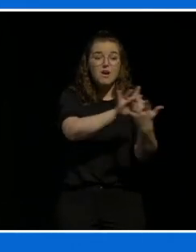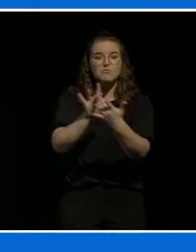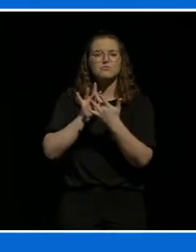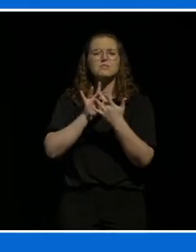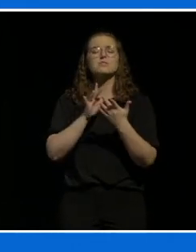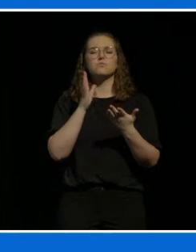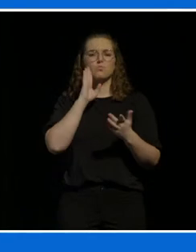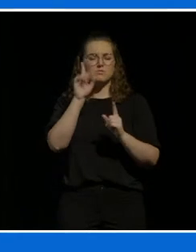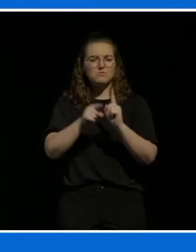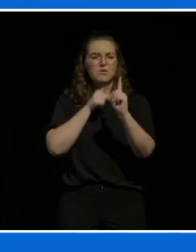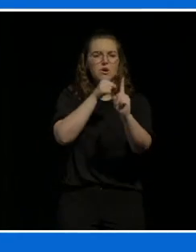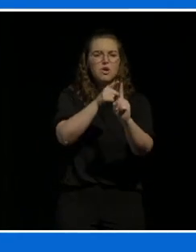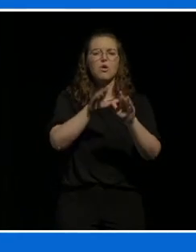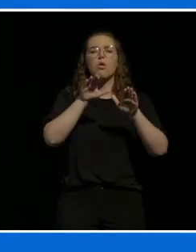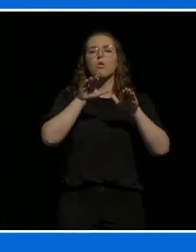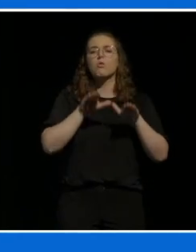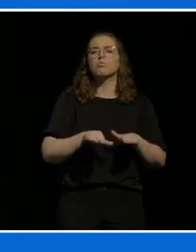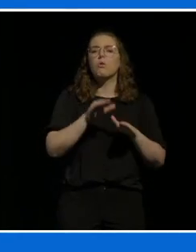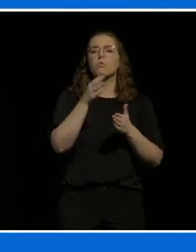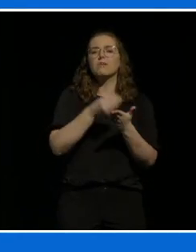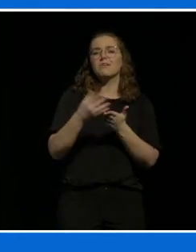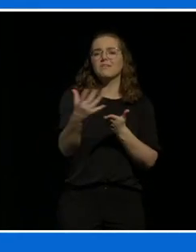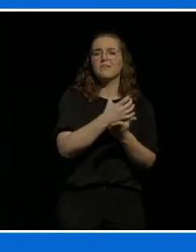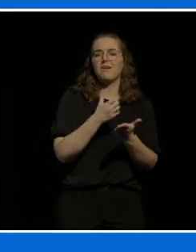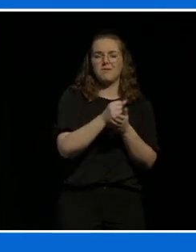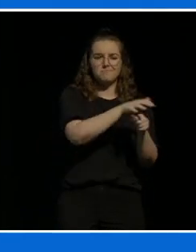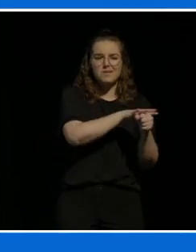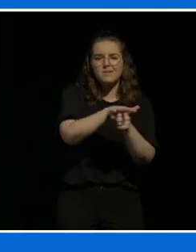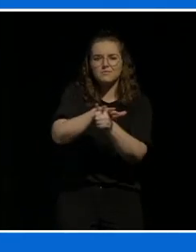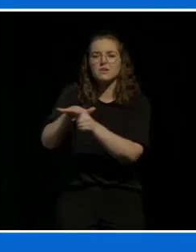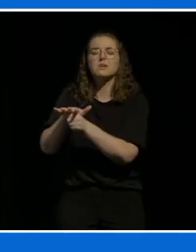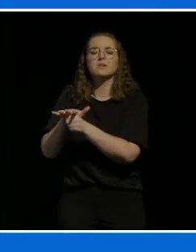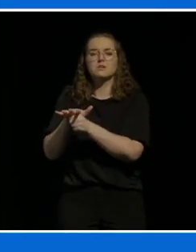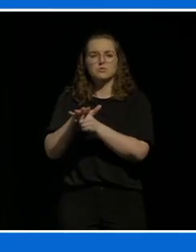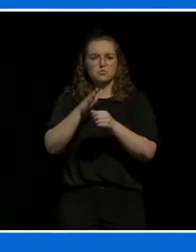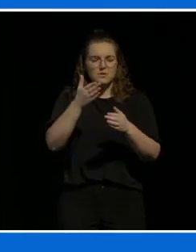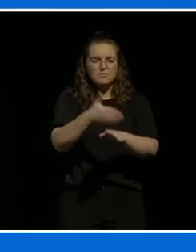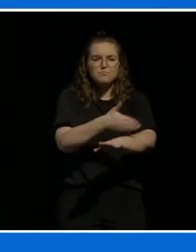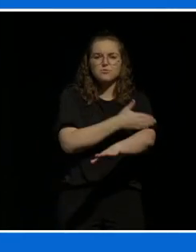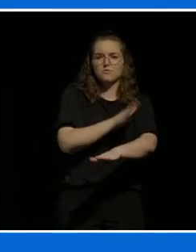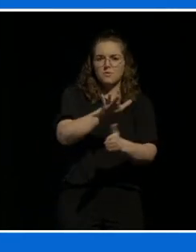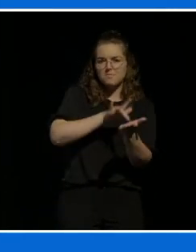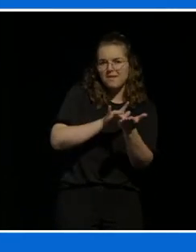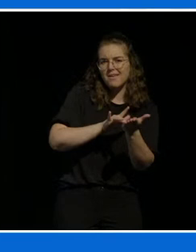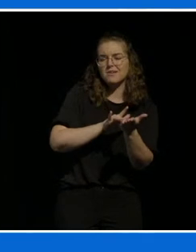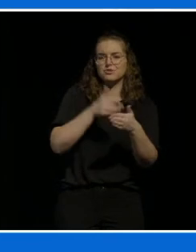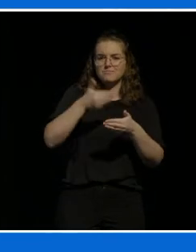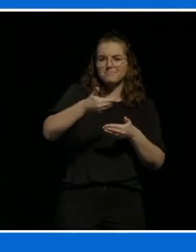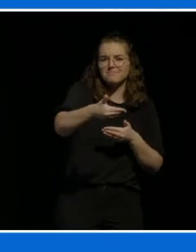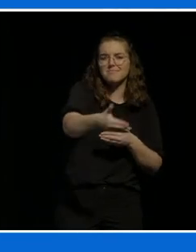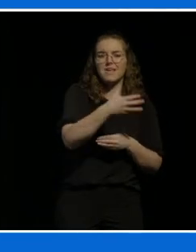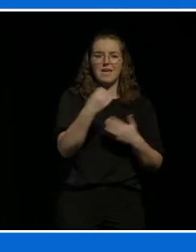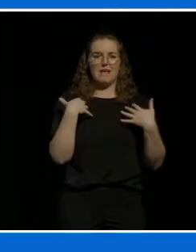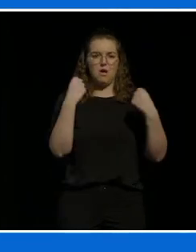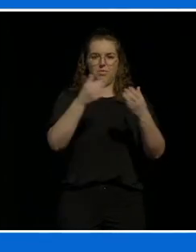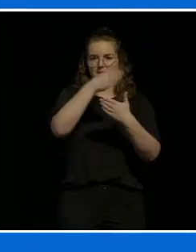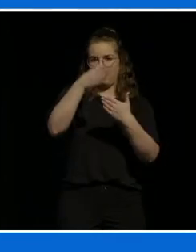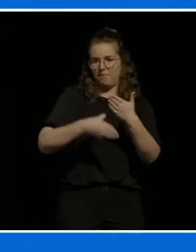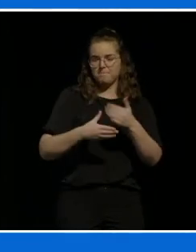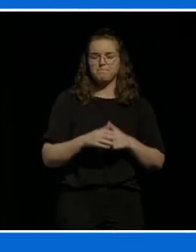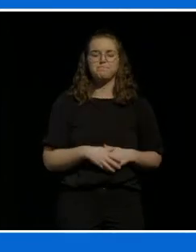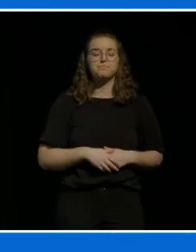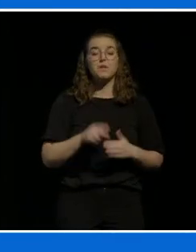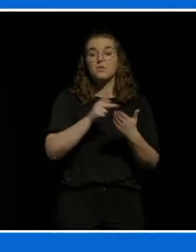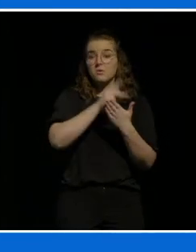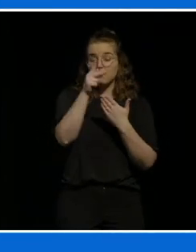low-income neighborhoods in metropolitan areas to improve medication adherence, healthy behaviors, and healthy outcomes. The